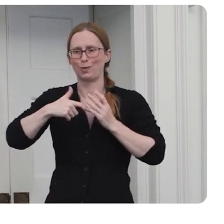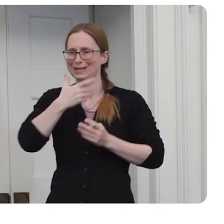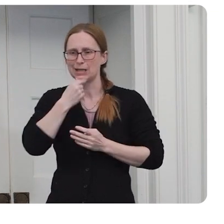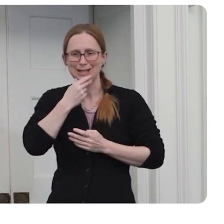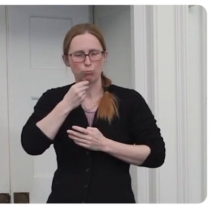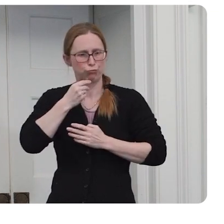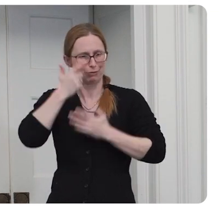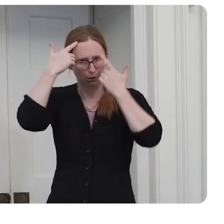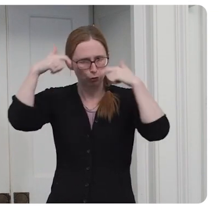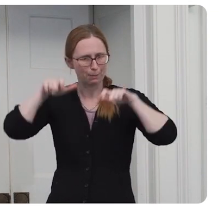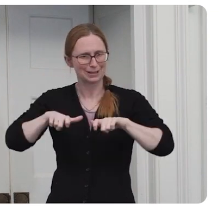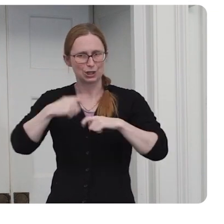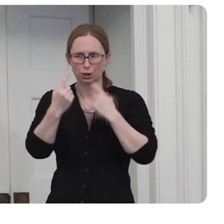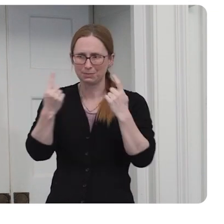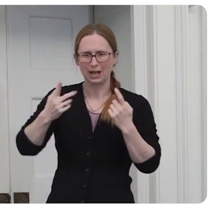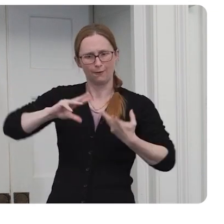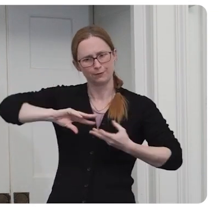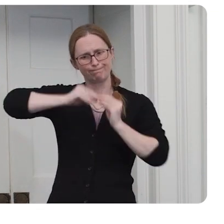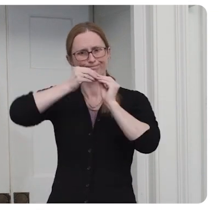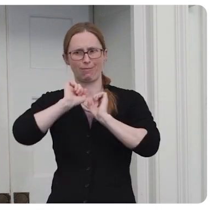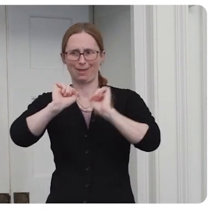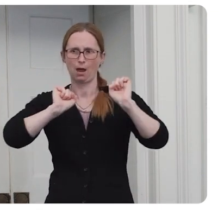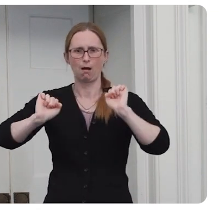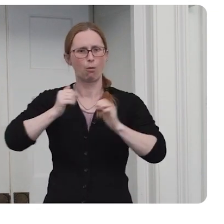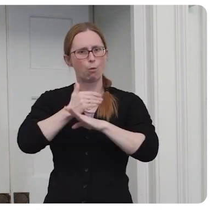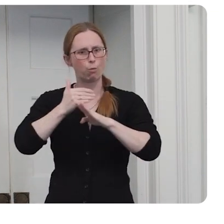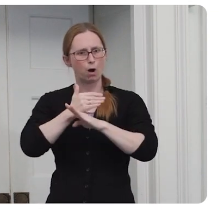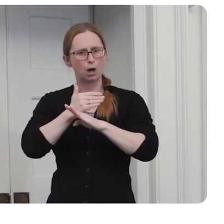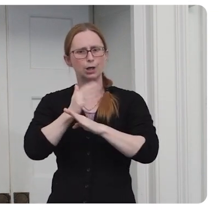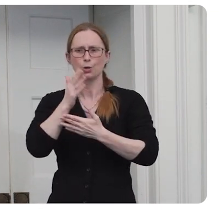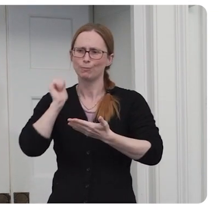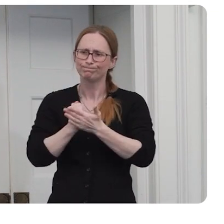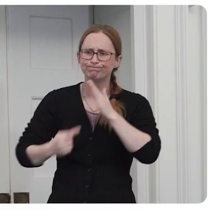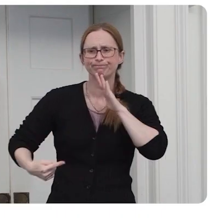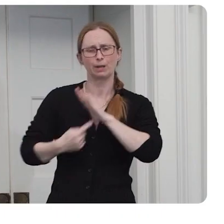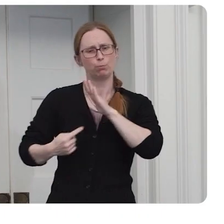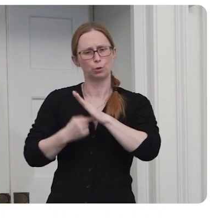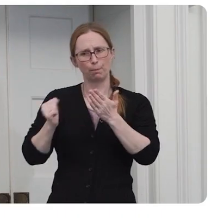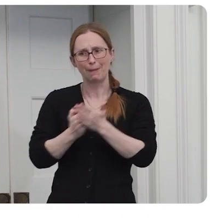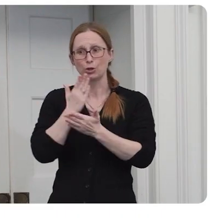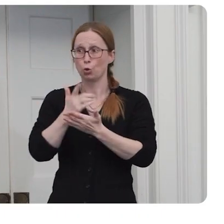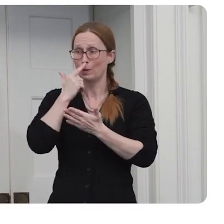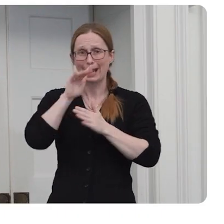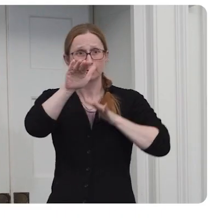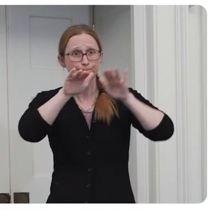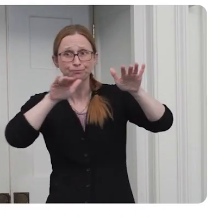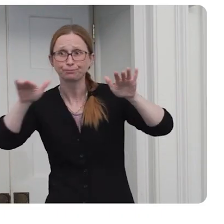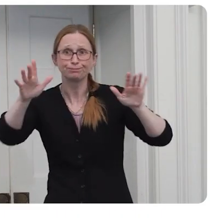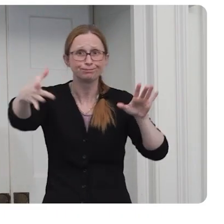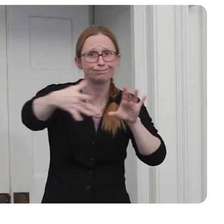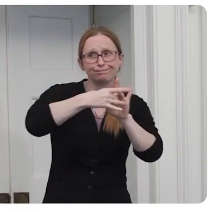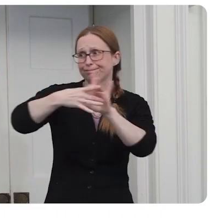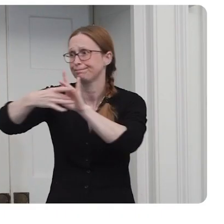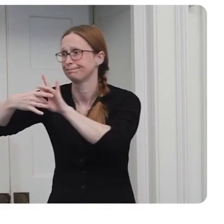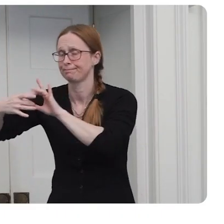hotels, from temporary accommodation spaces. And so it's really important that we make sure that we can get to